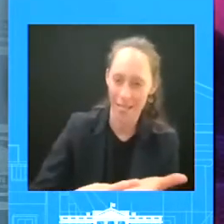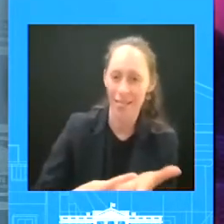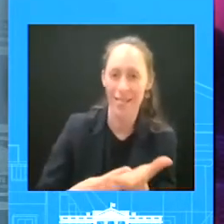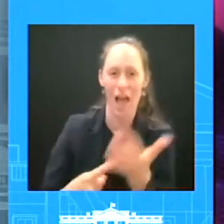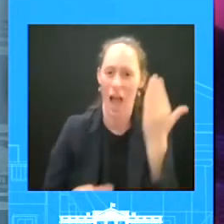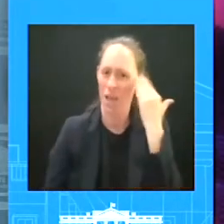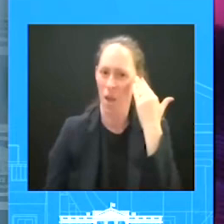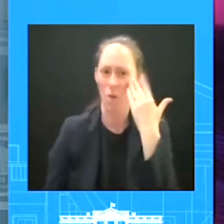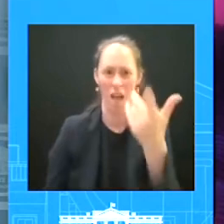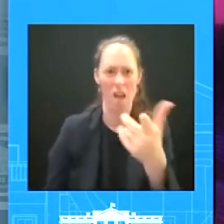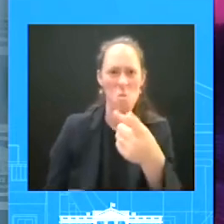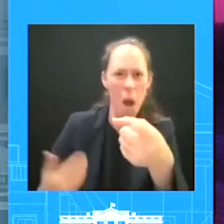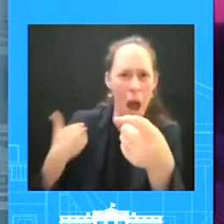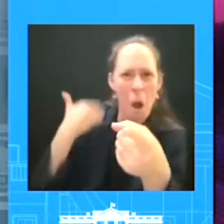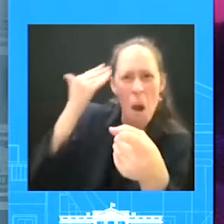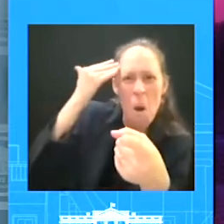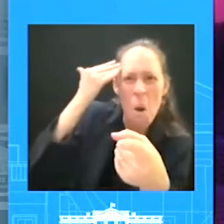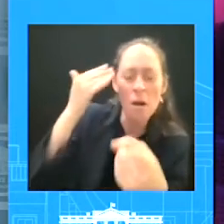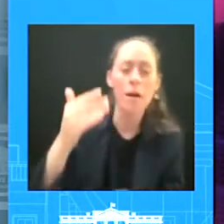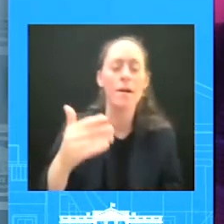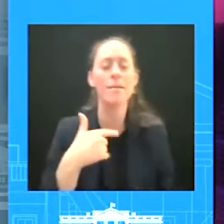going to address this issue from this podium. Yeah,